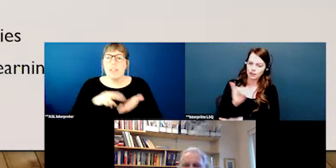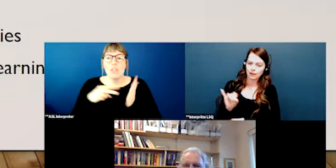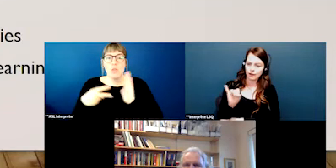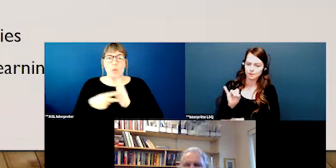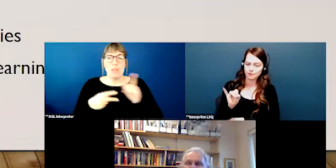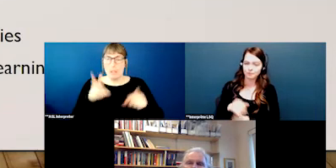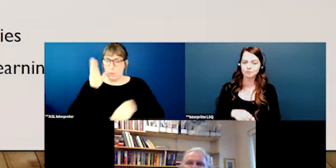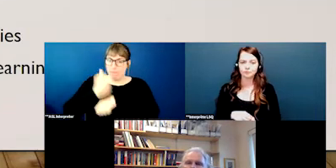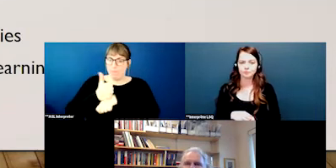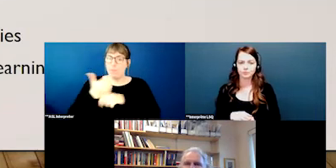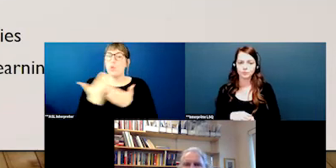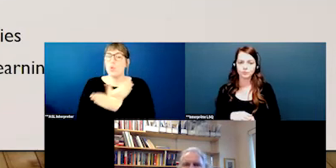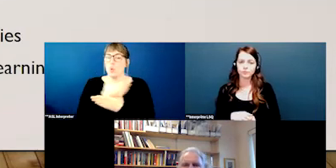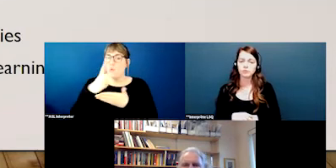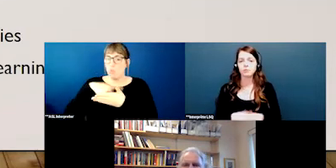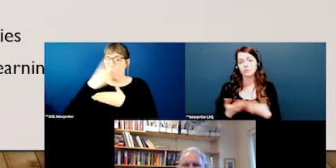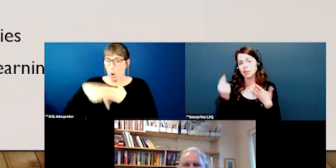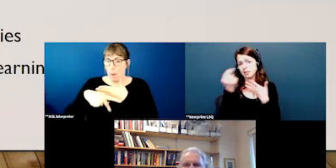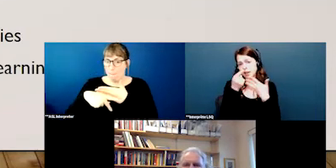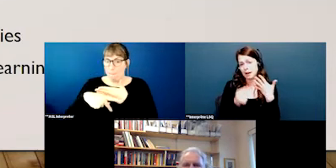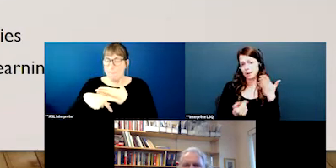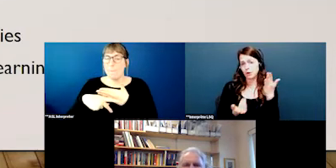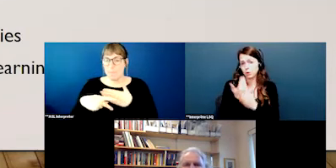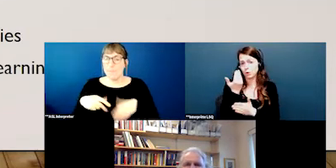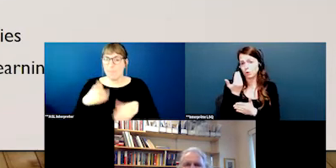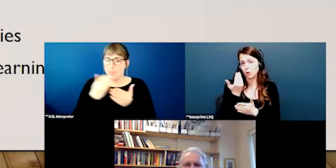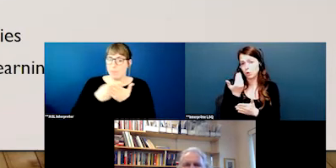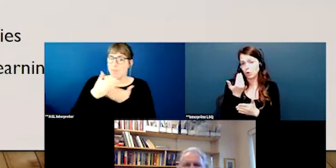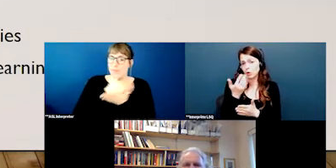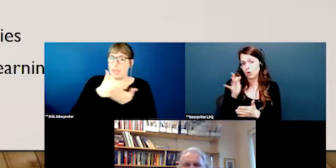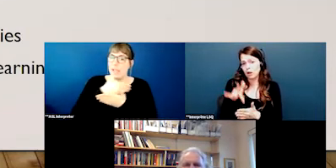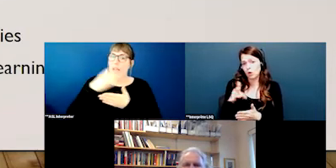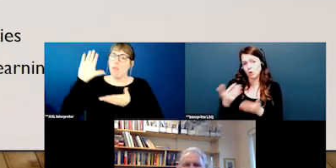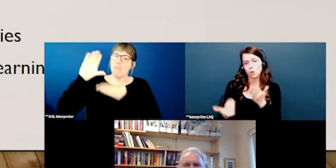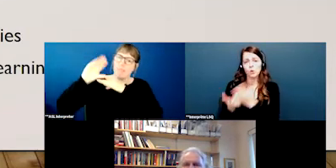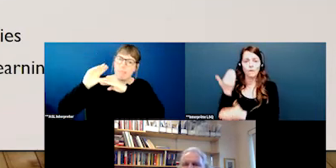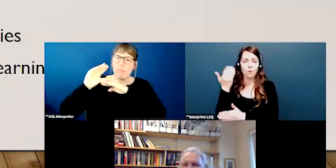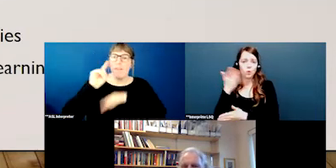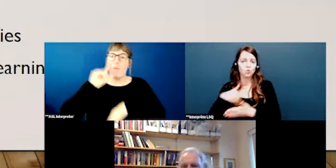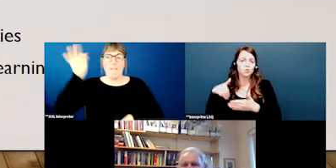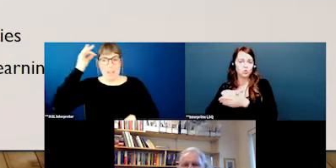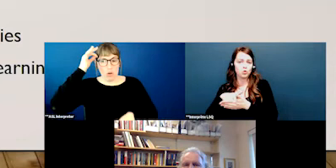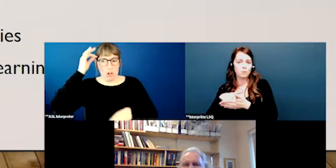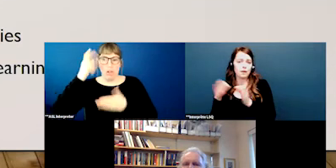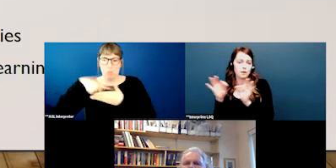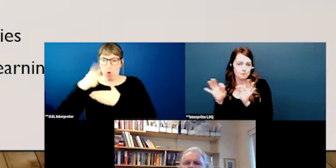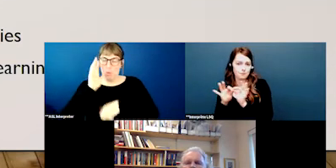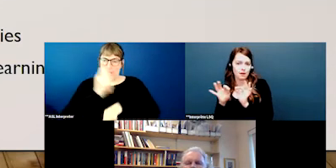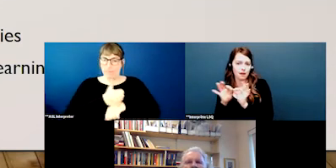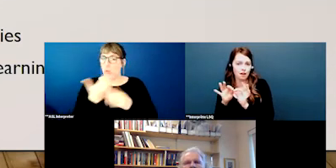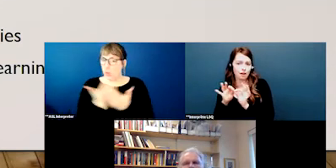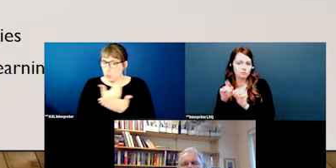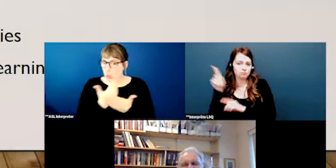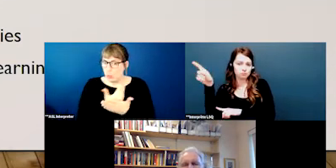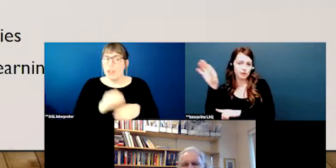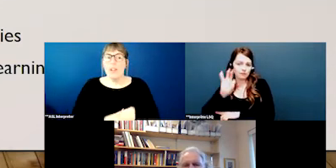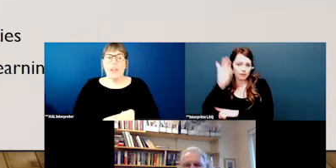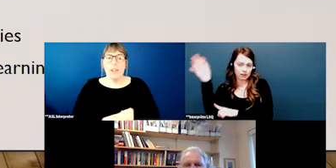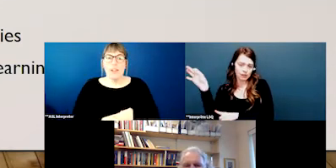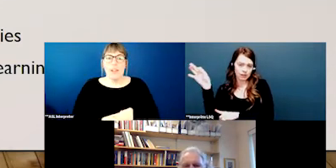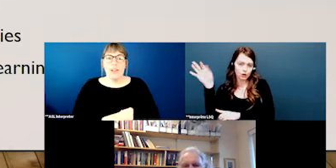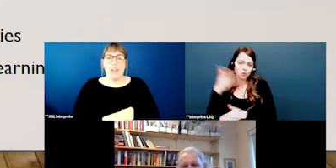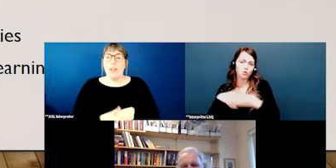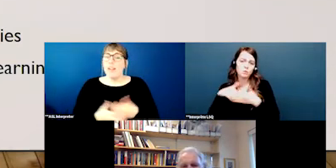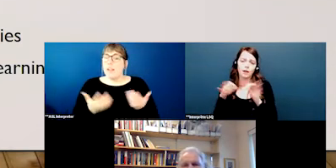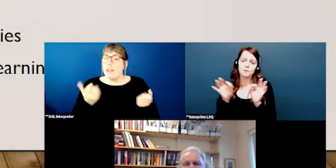new program, a new income supplement at the federal level to, at present, an unknown number. We don't